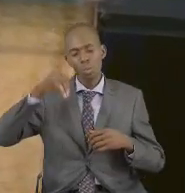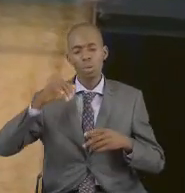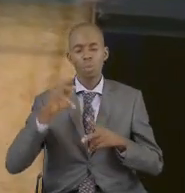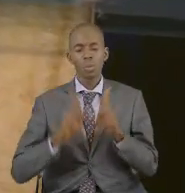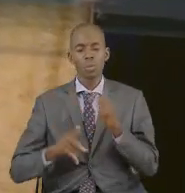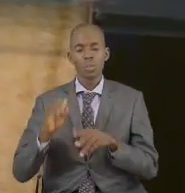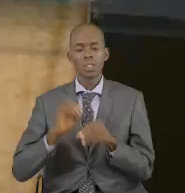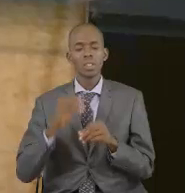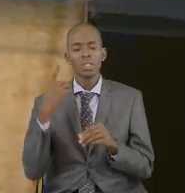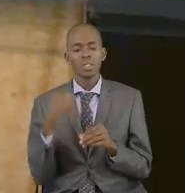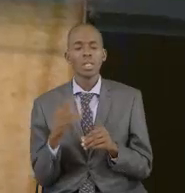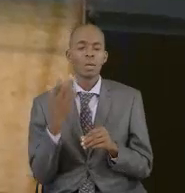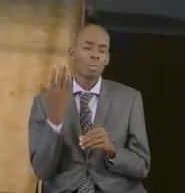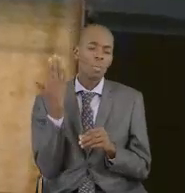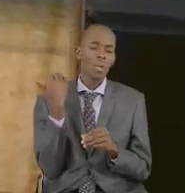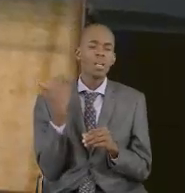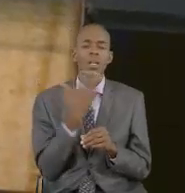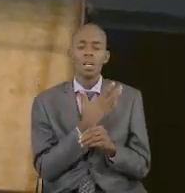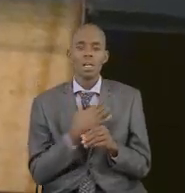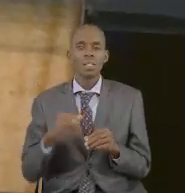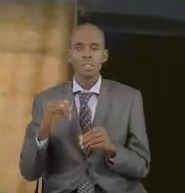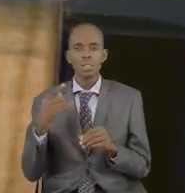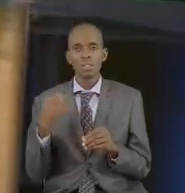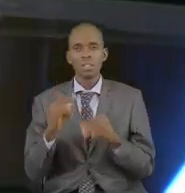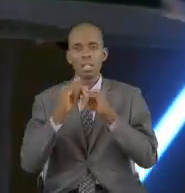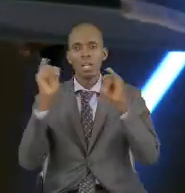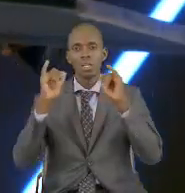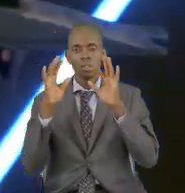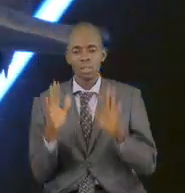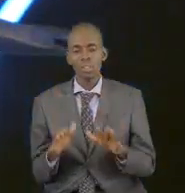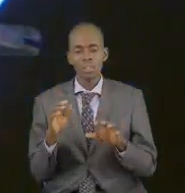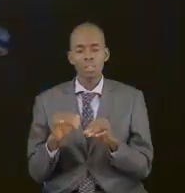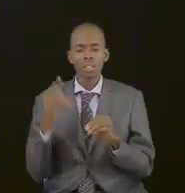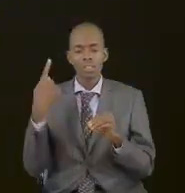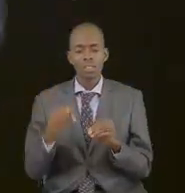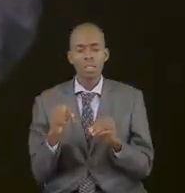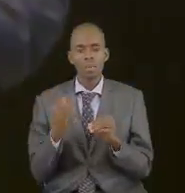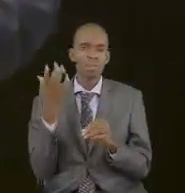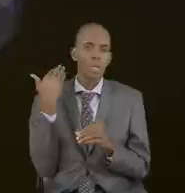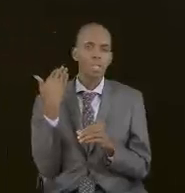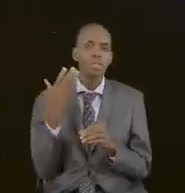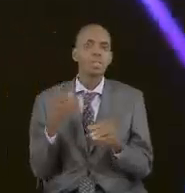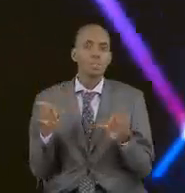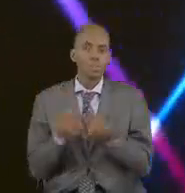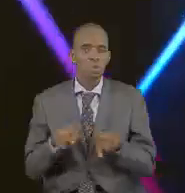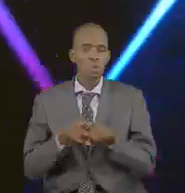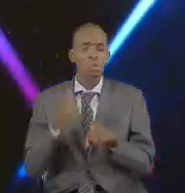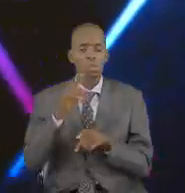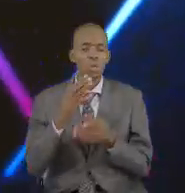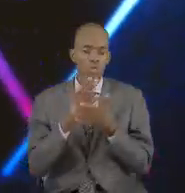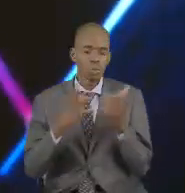past, and idolaters in the past. Such were some of you. You were